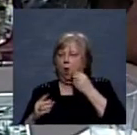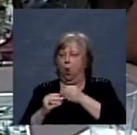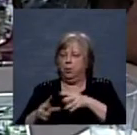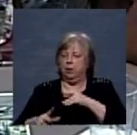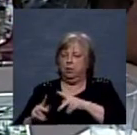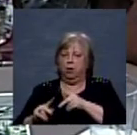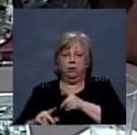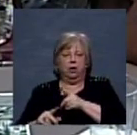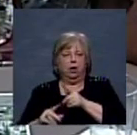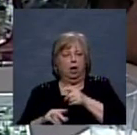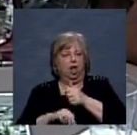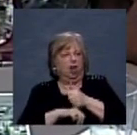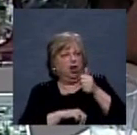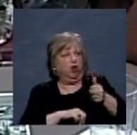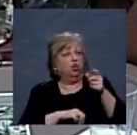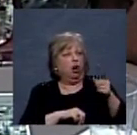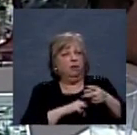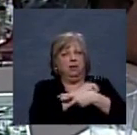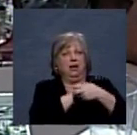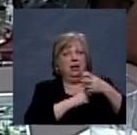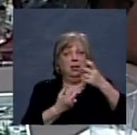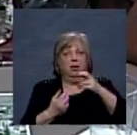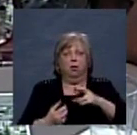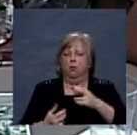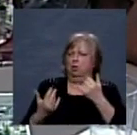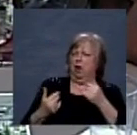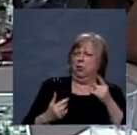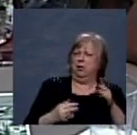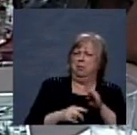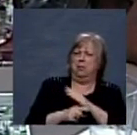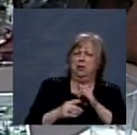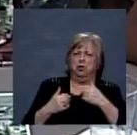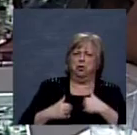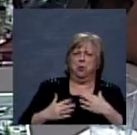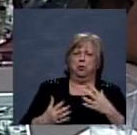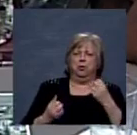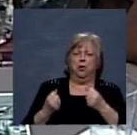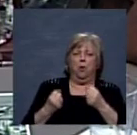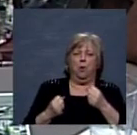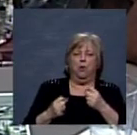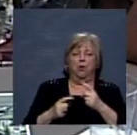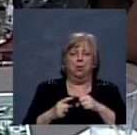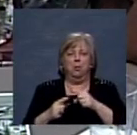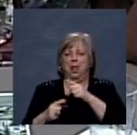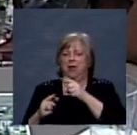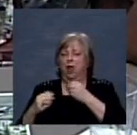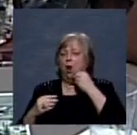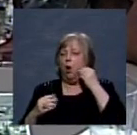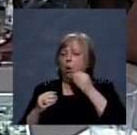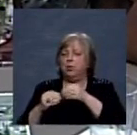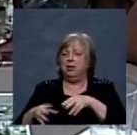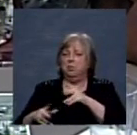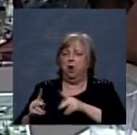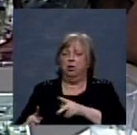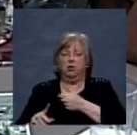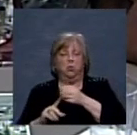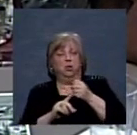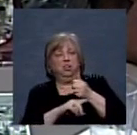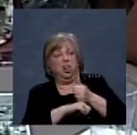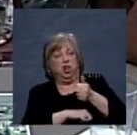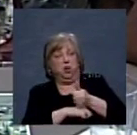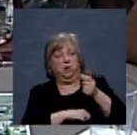stealing her car. Now, it was the business owner's car, but the business owner was harassed by the homeless person, and